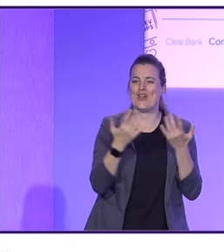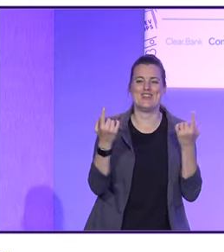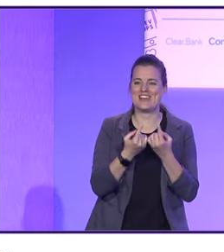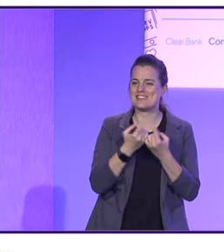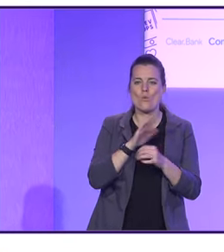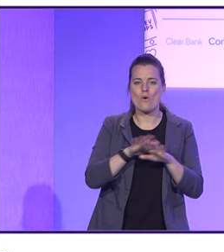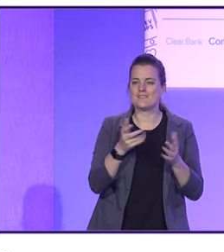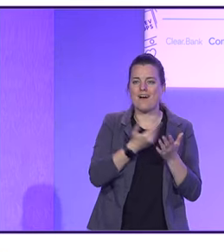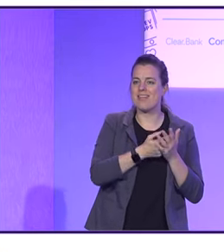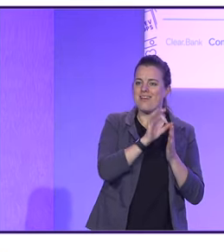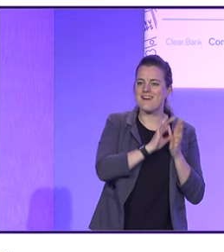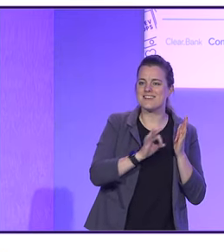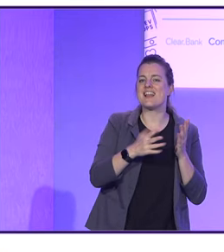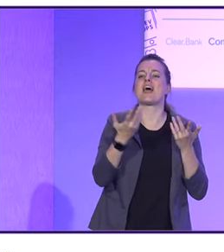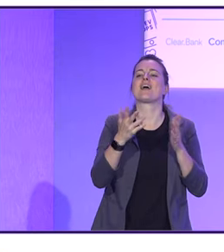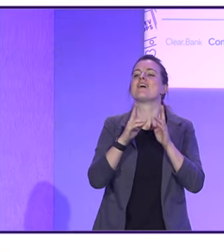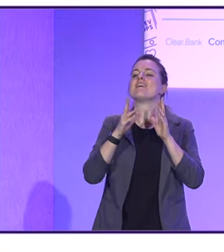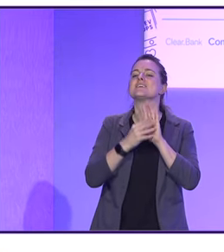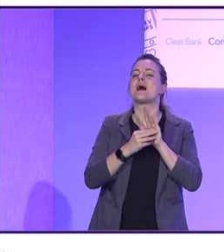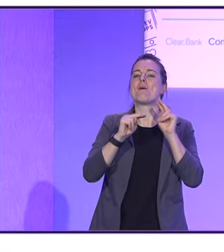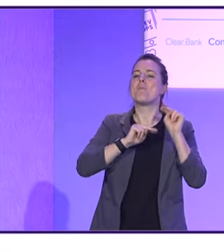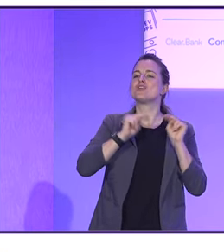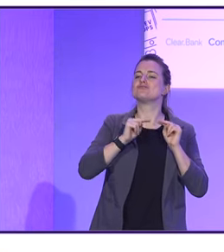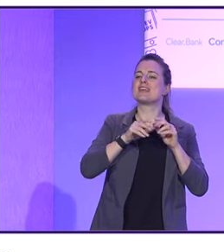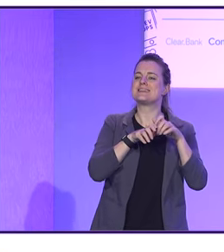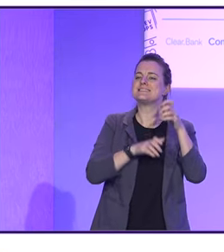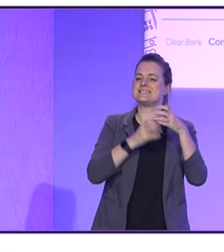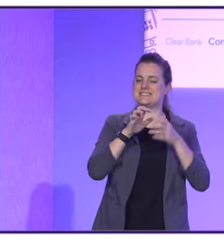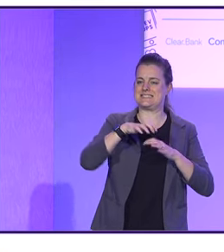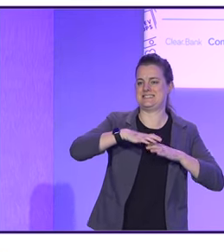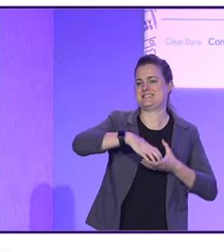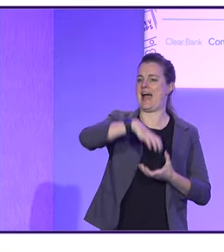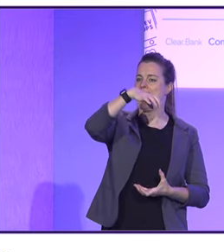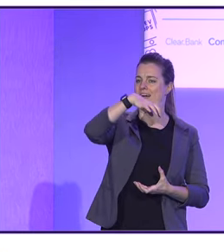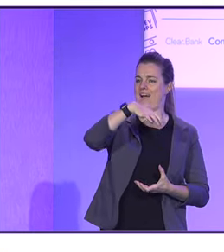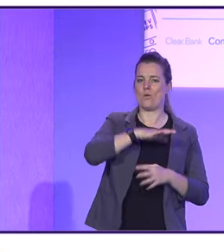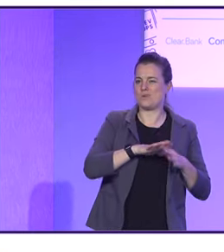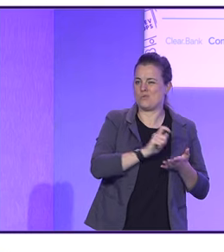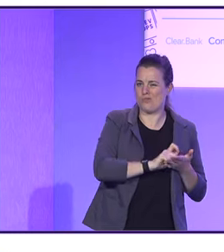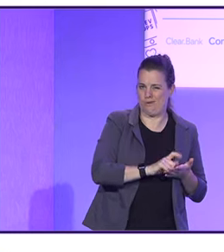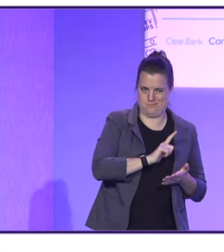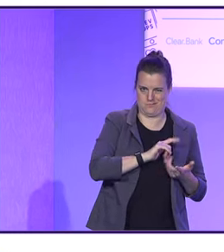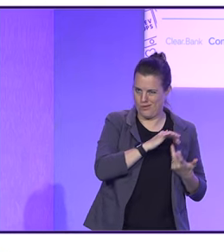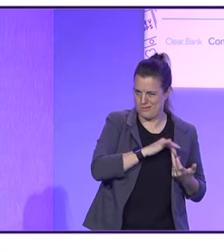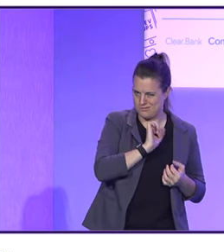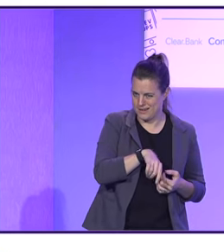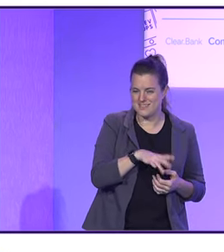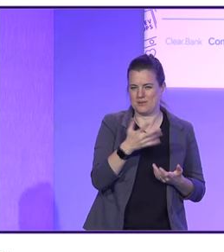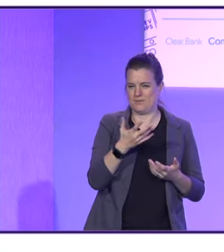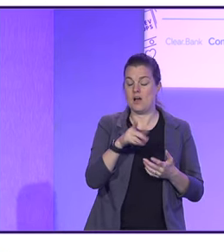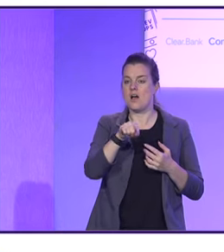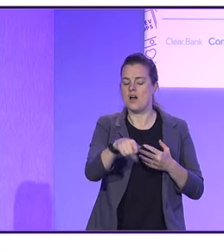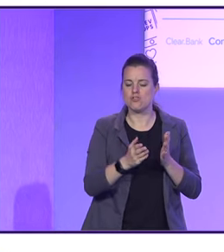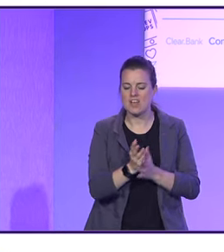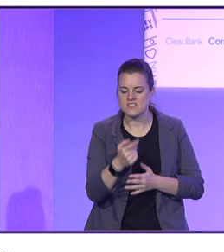stack. We just don't draw it, right, because it's just too complicated. There are HTTP requests that go directly to a